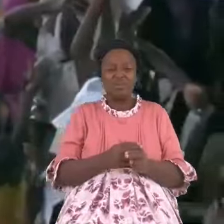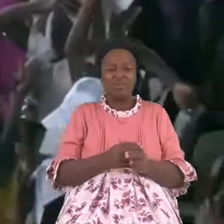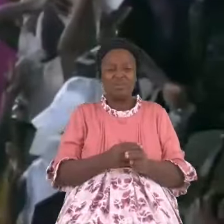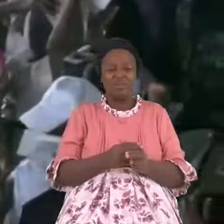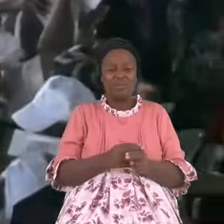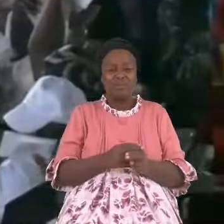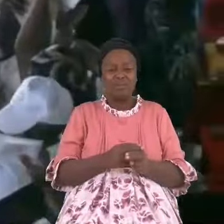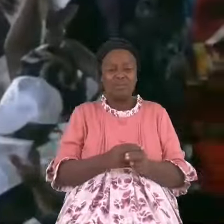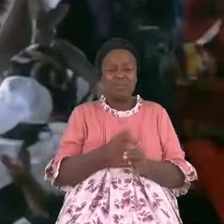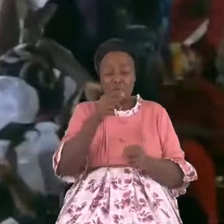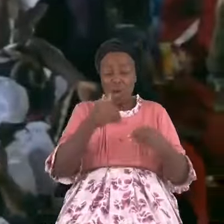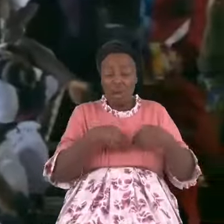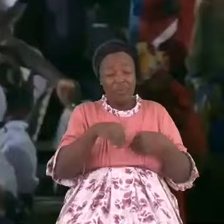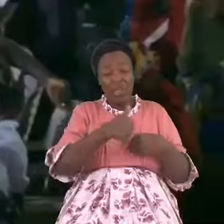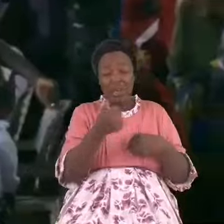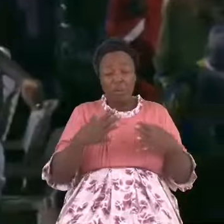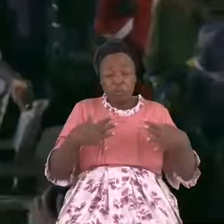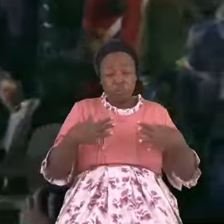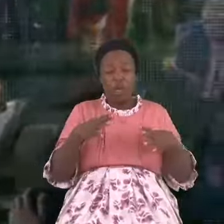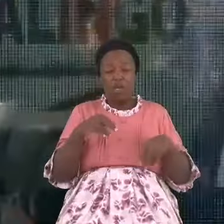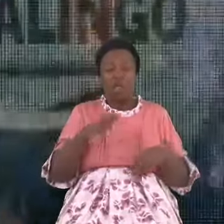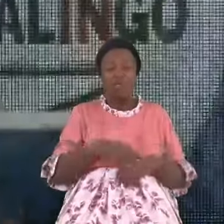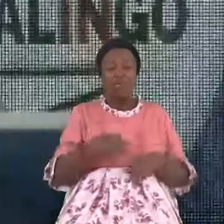You have any swelling, goiter,